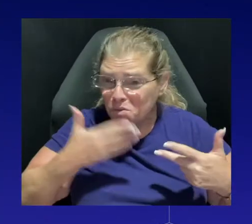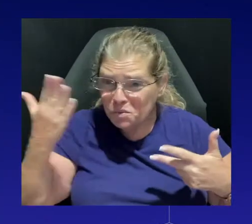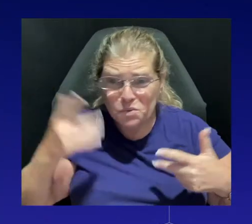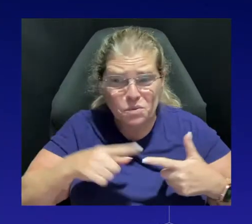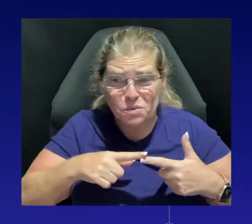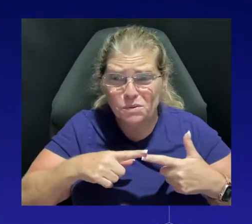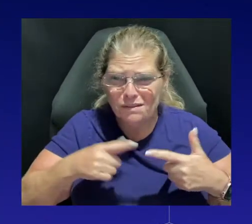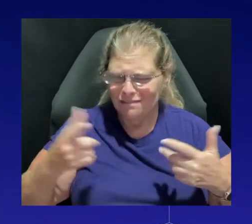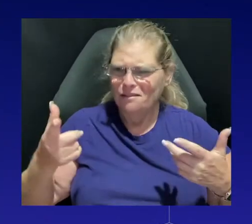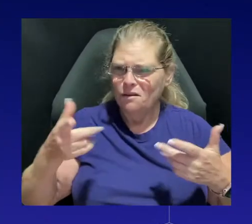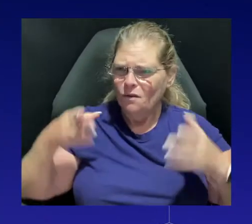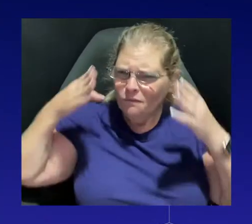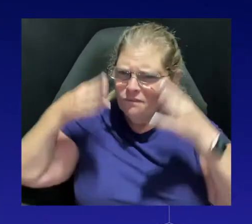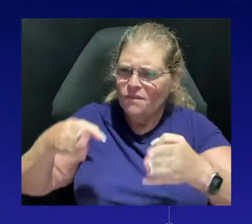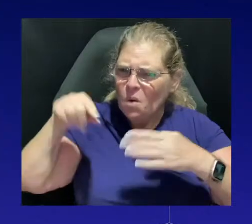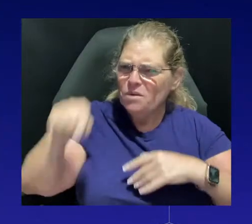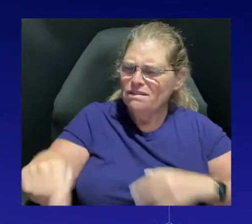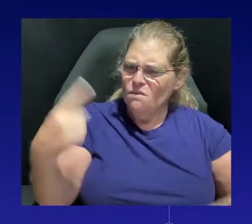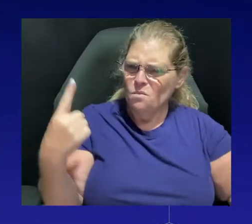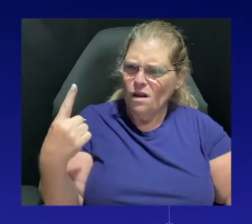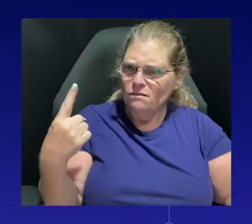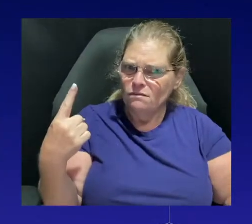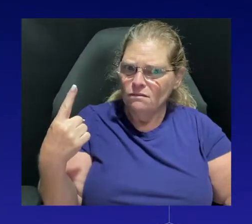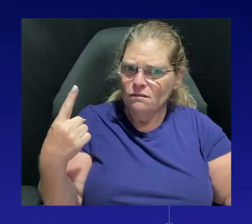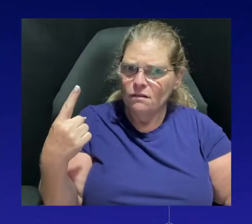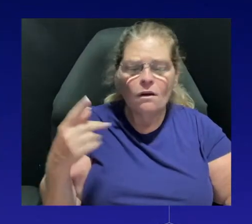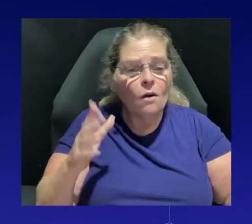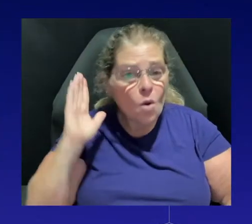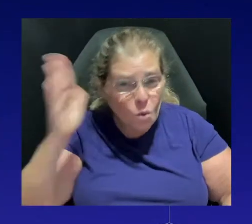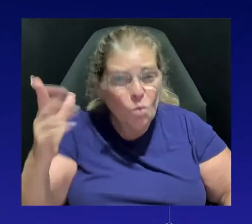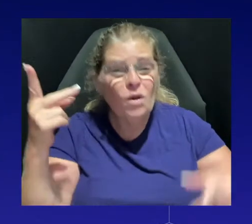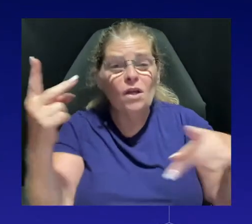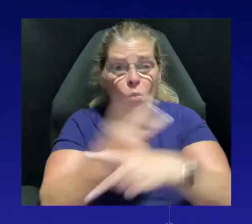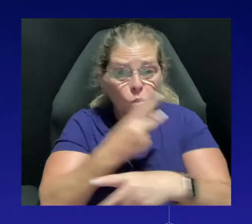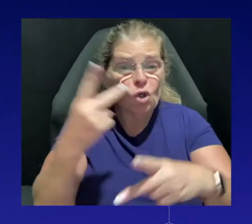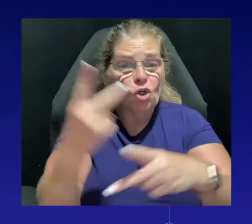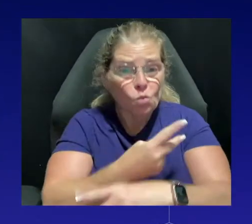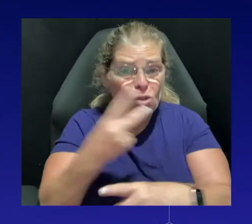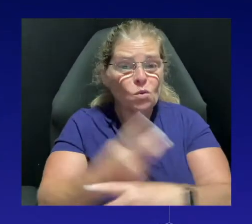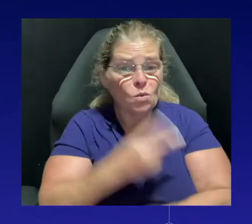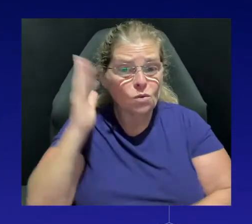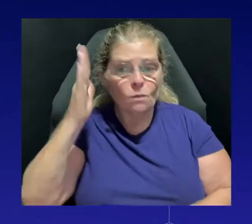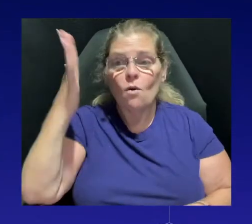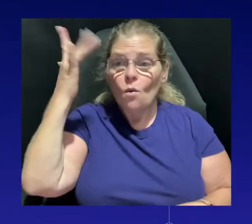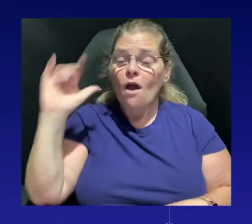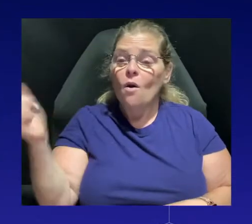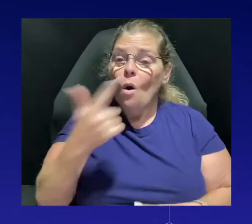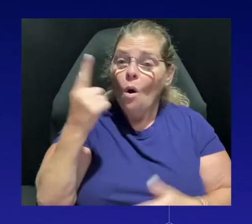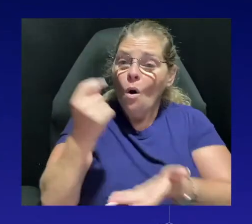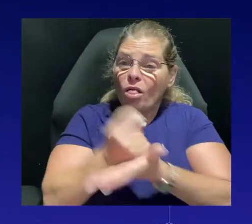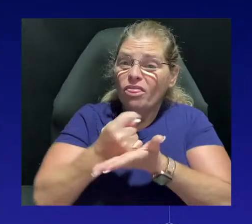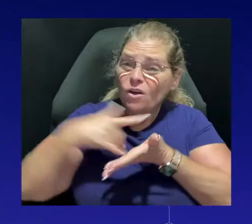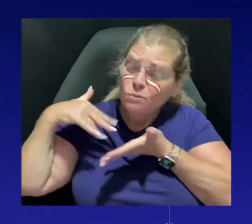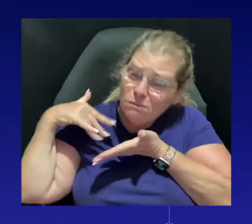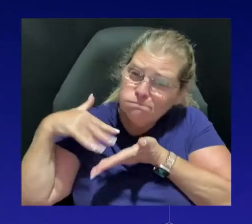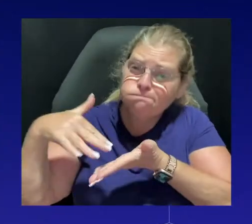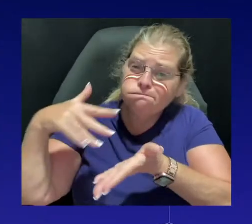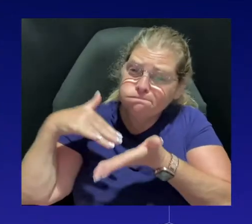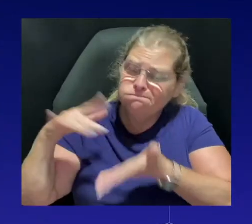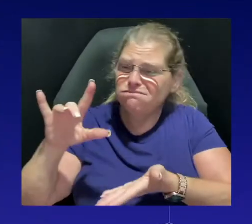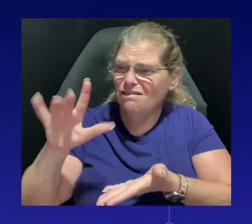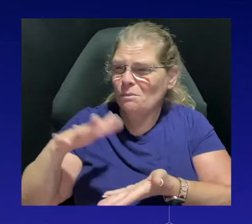as it turns out, this is going to get worse because of all the therapies that are being studied, somewhere along